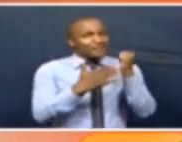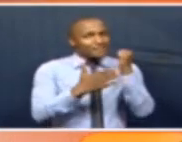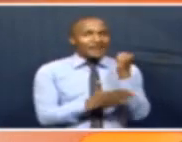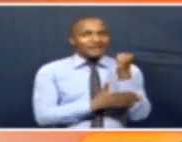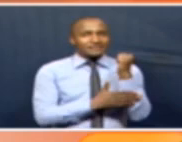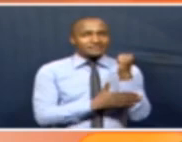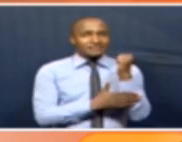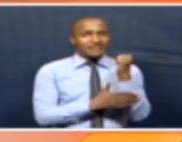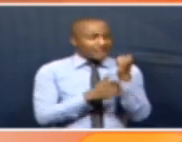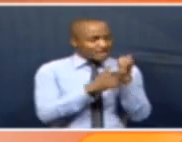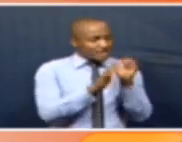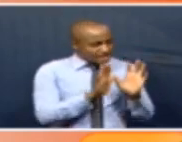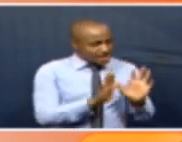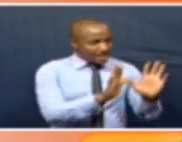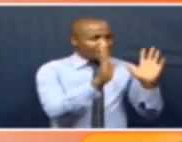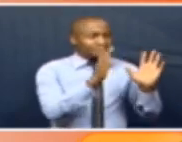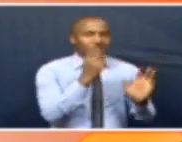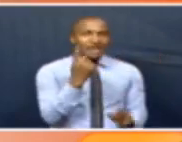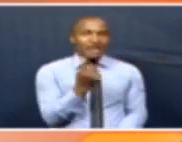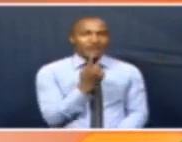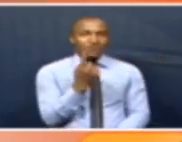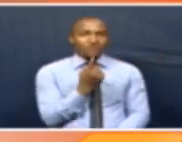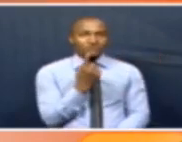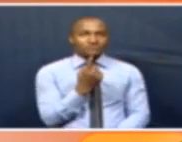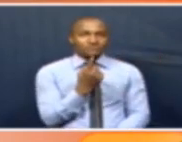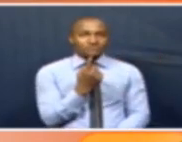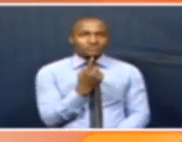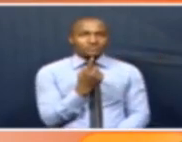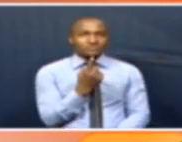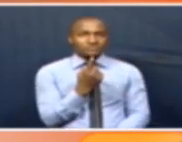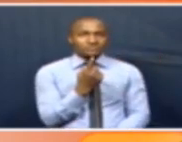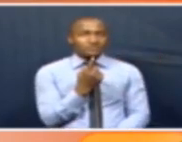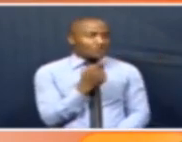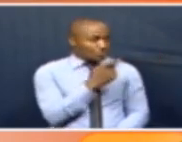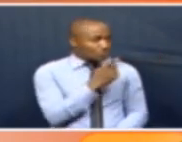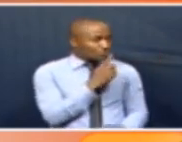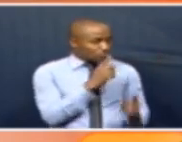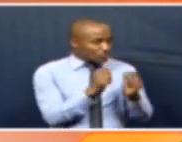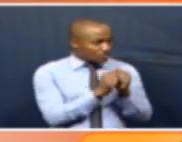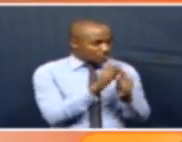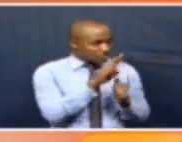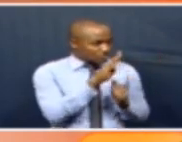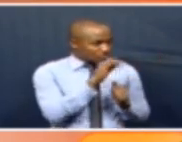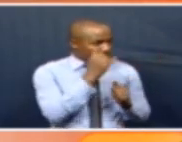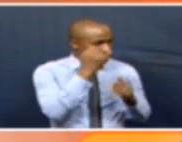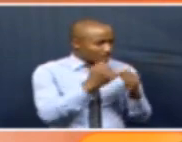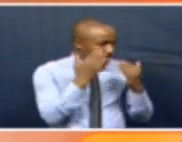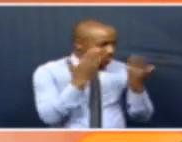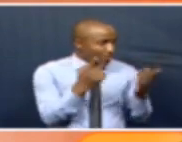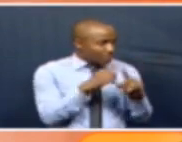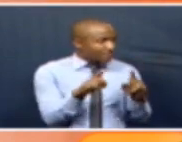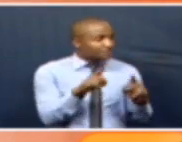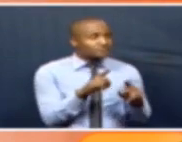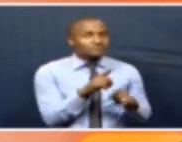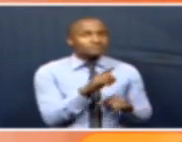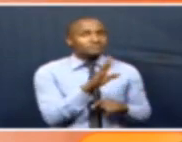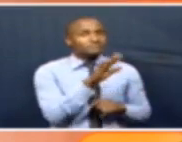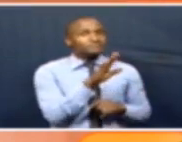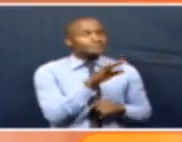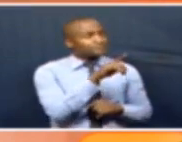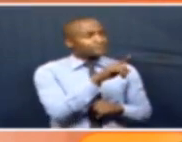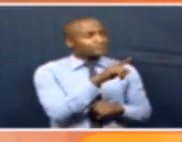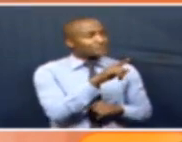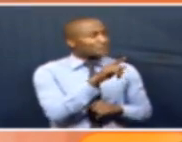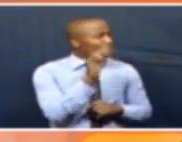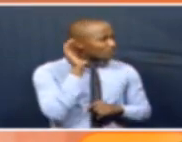has been left alone. I don't know when is the last time you actually spoke to Charles Rubia. But Charles, let's get back to you. Again, you can hear a